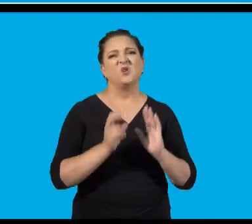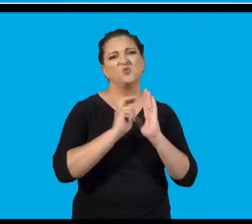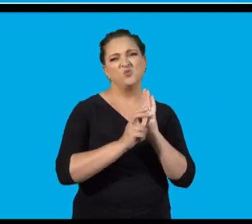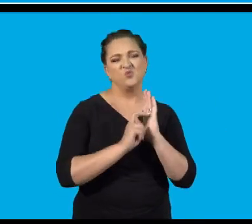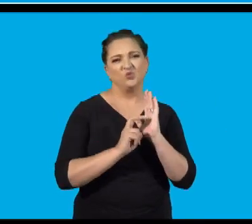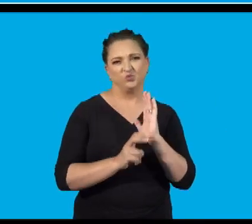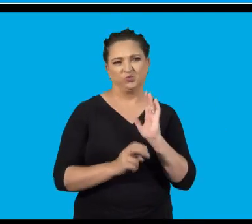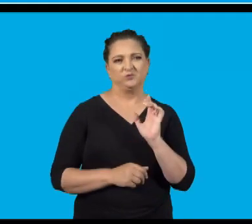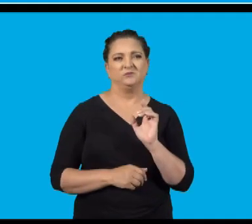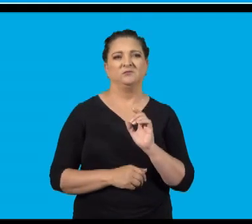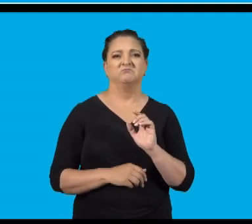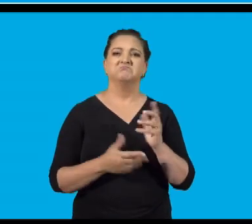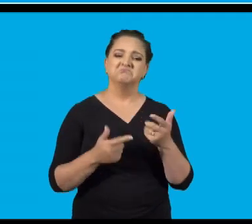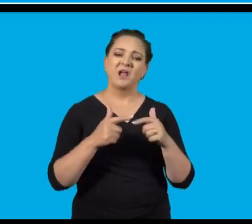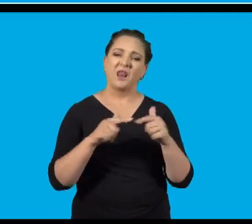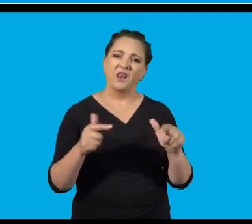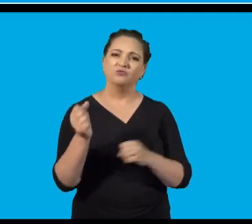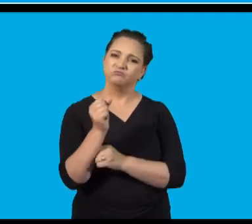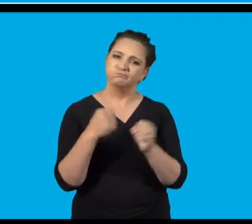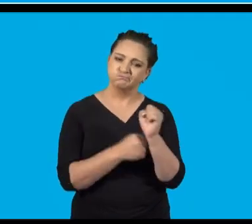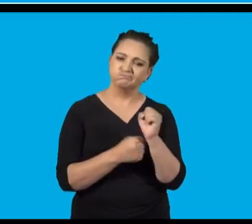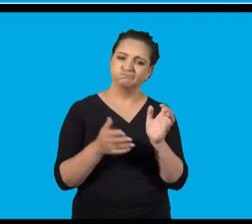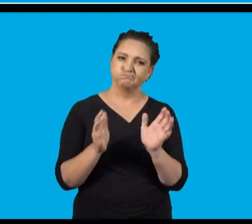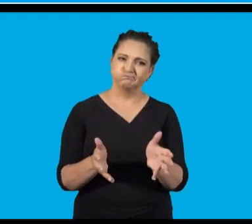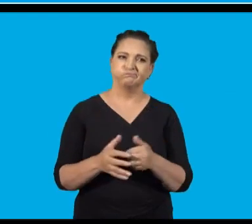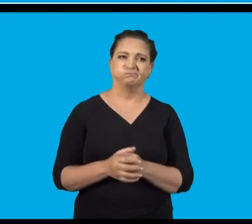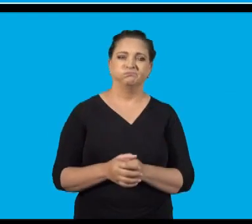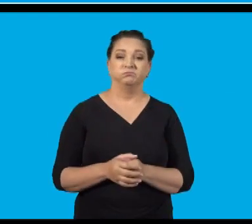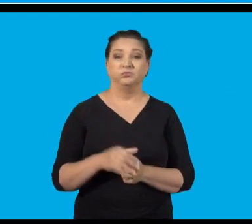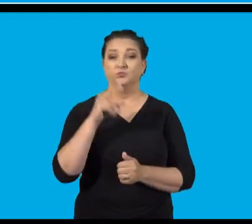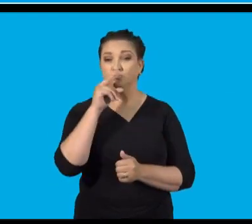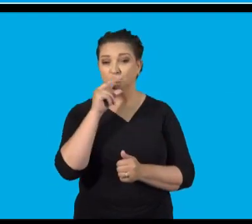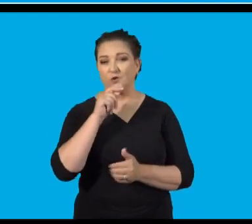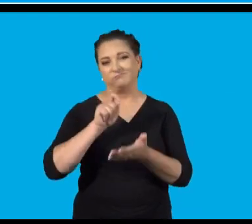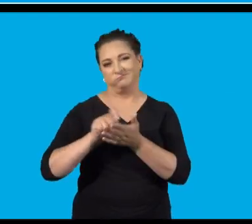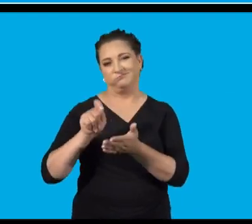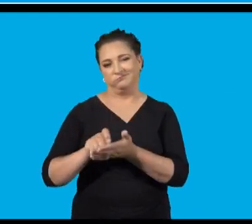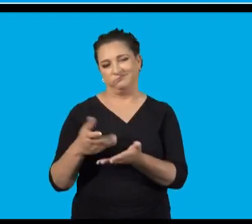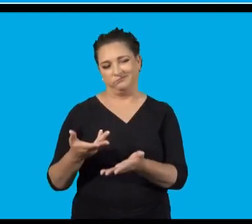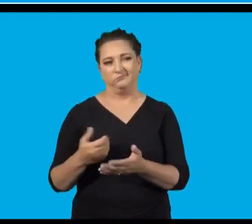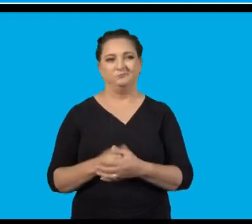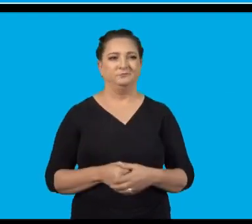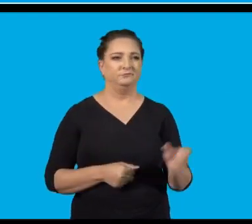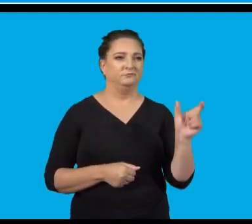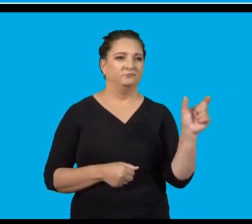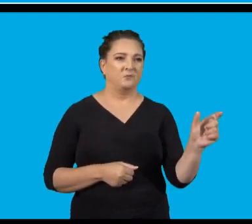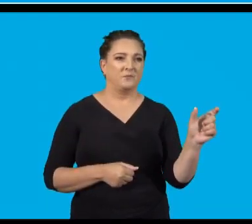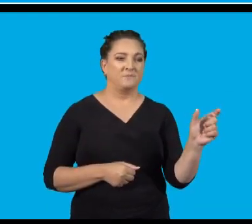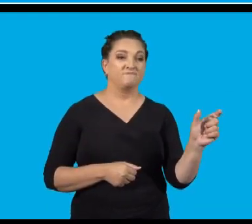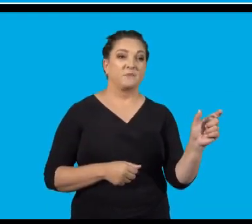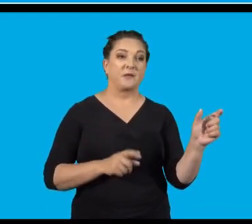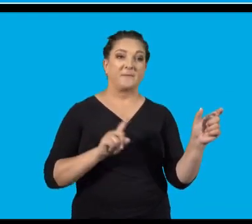of rules, okay, of how language is structured, remember by speakers as well as writers, okay.